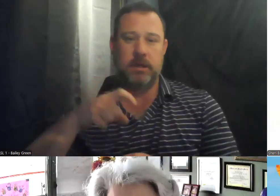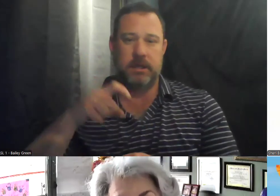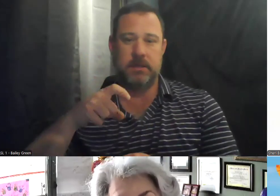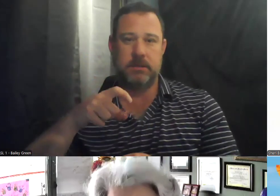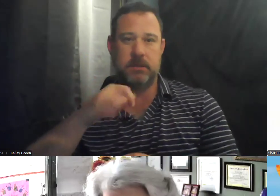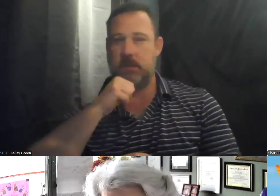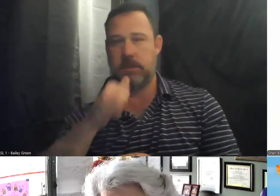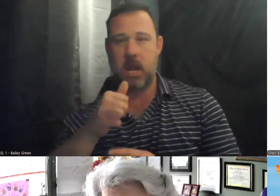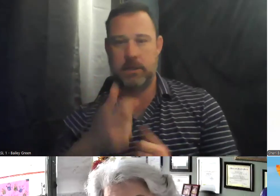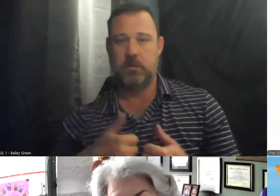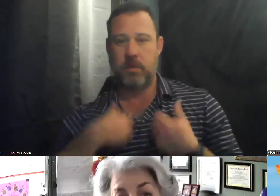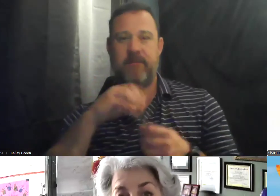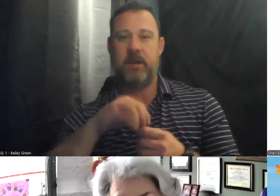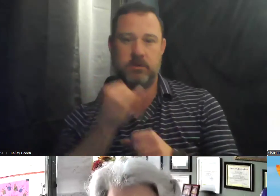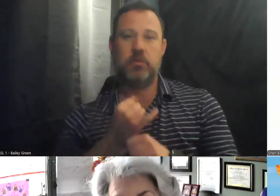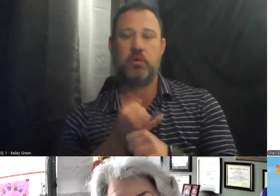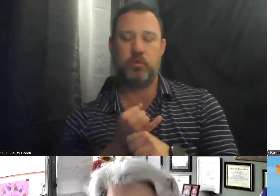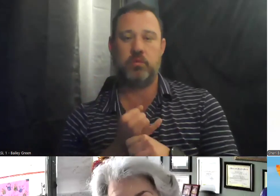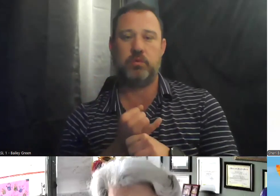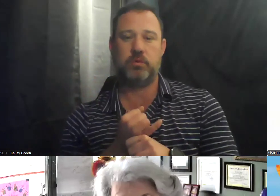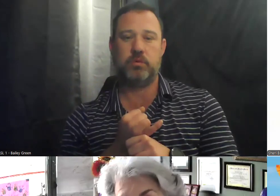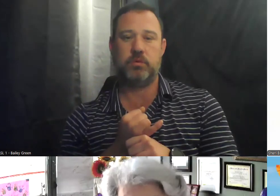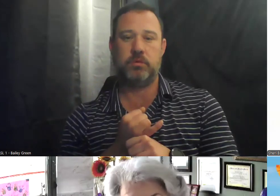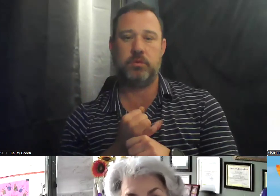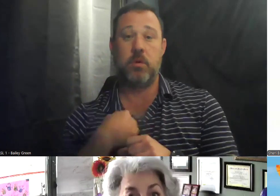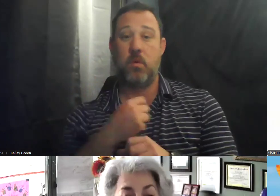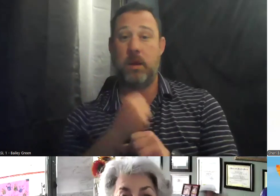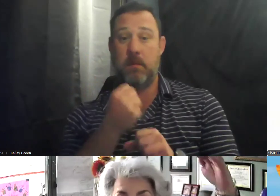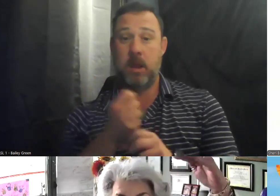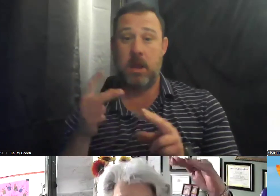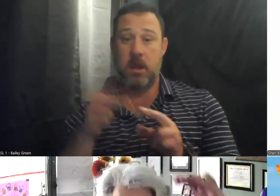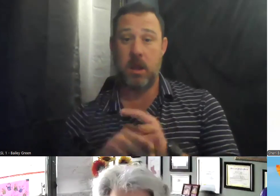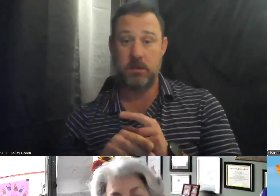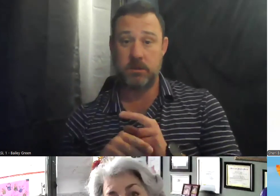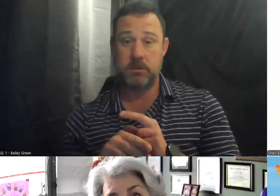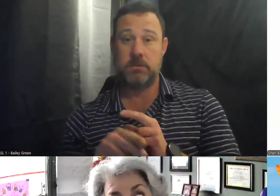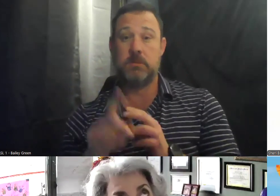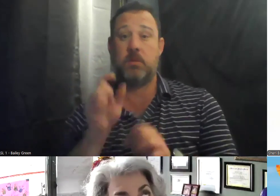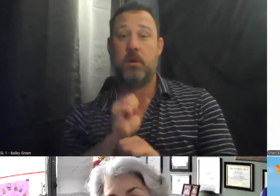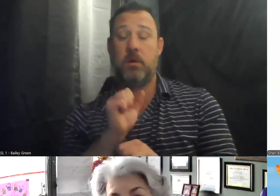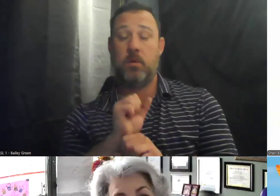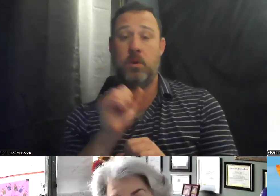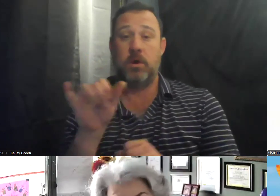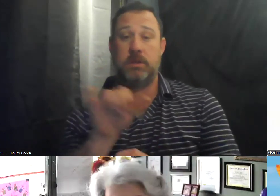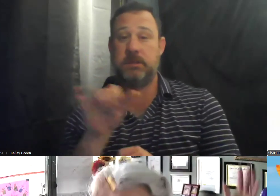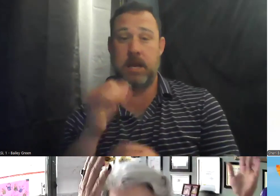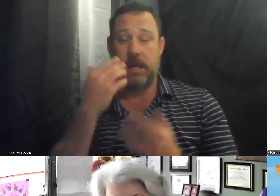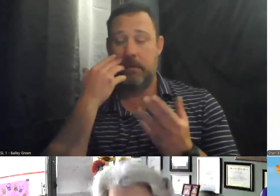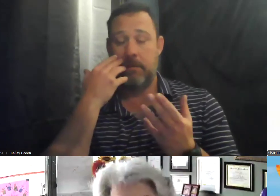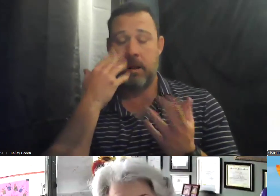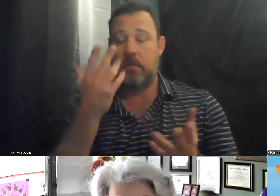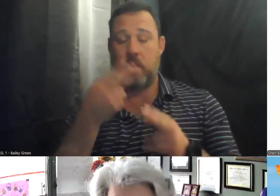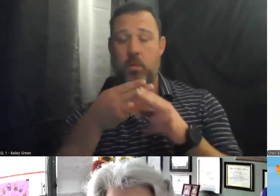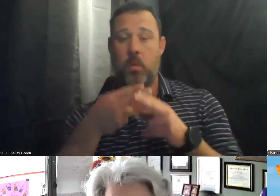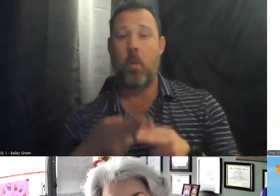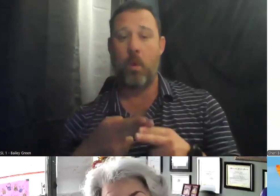not need to be living in institutions. And if we make cuts because we work on the same, I don't know what to call